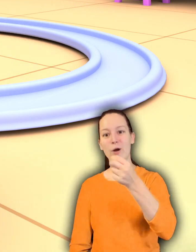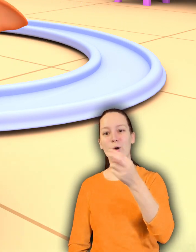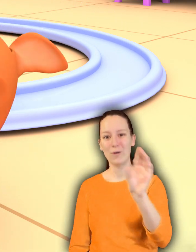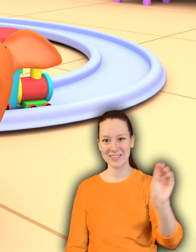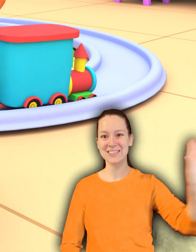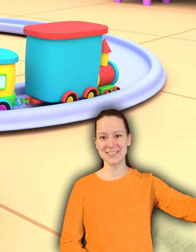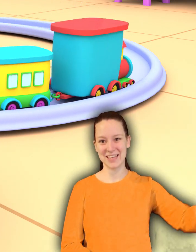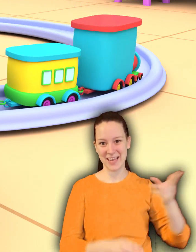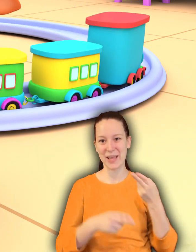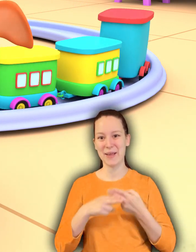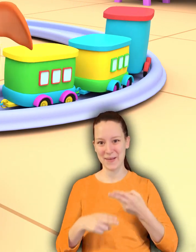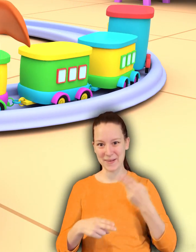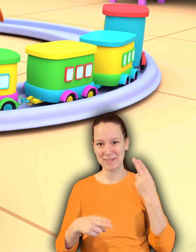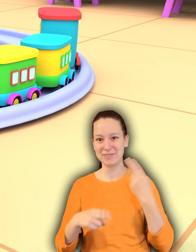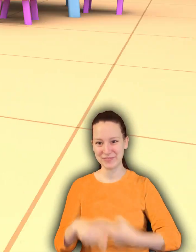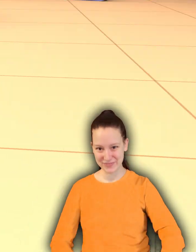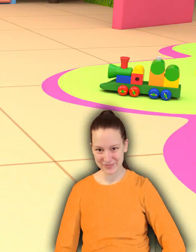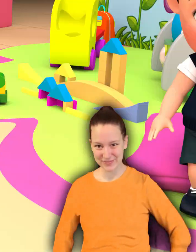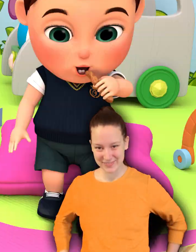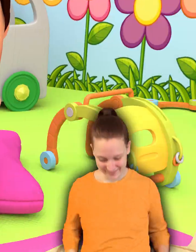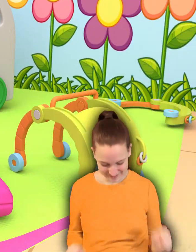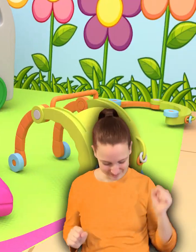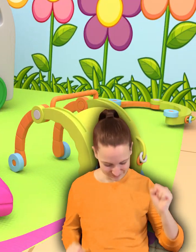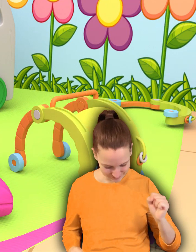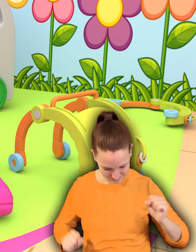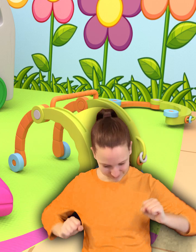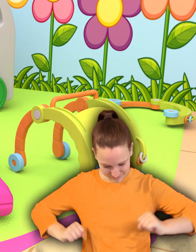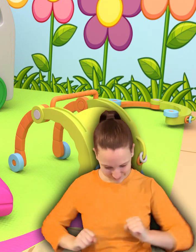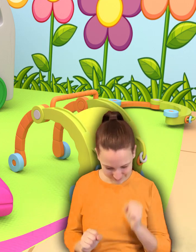and Bingo was his name-o